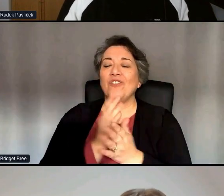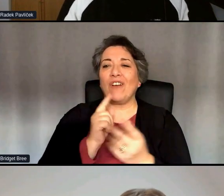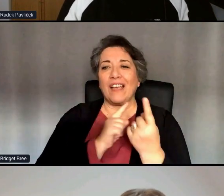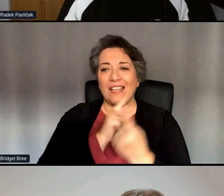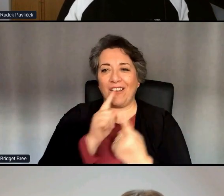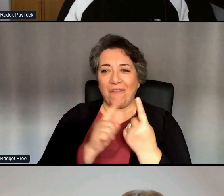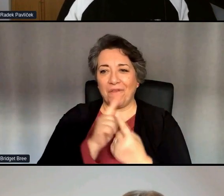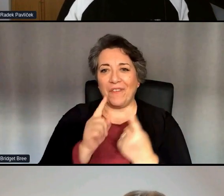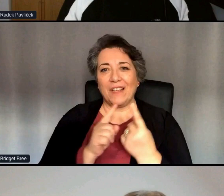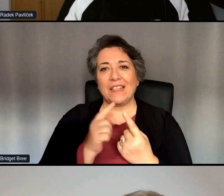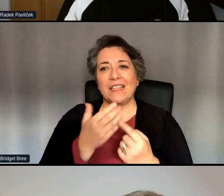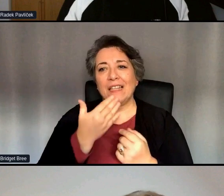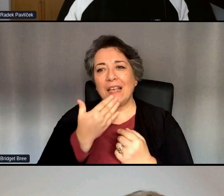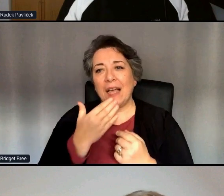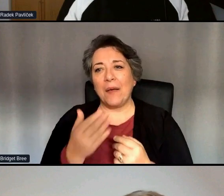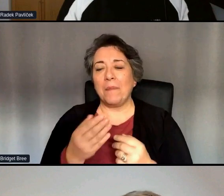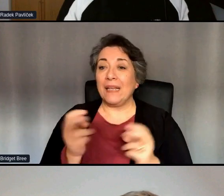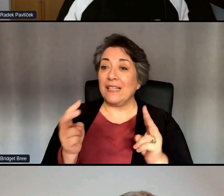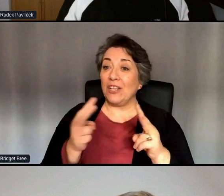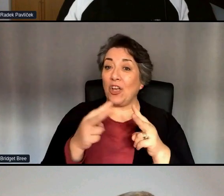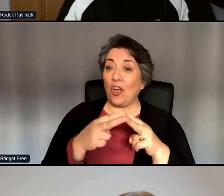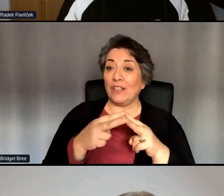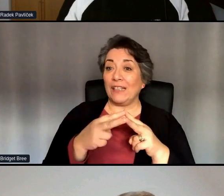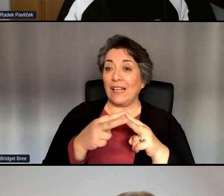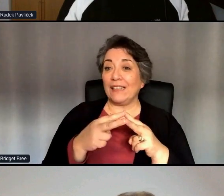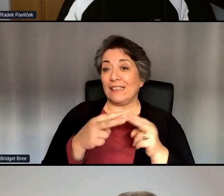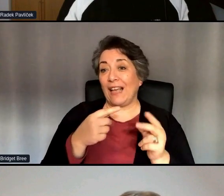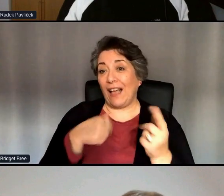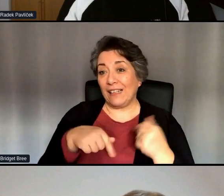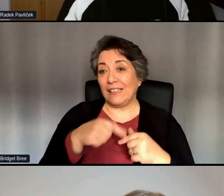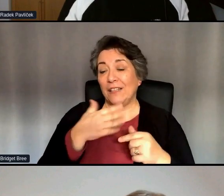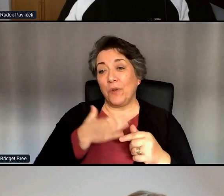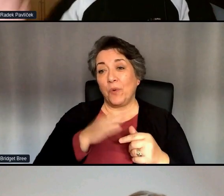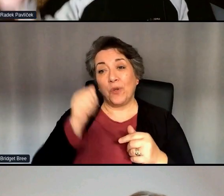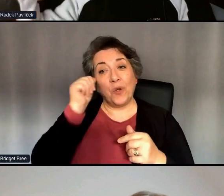please don't hesitate to reach out if you want to speak more about IAAP. Bye-bye, everyone. Thank you.